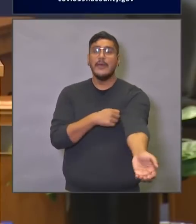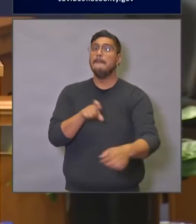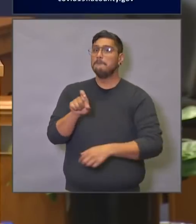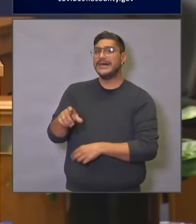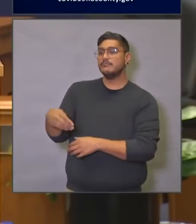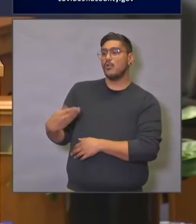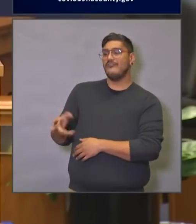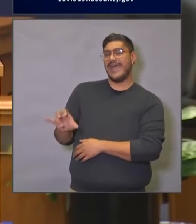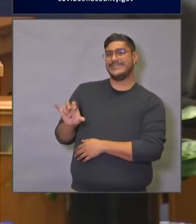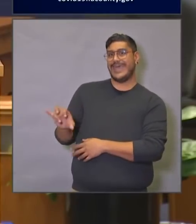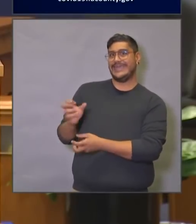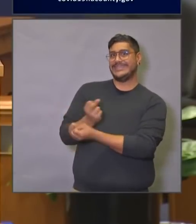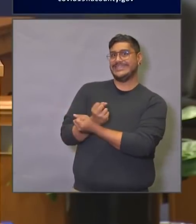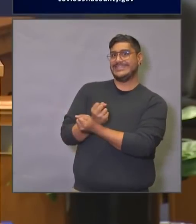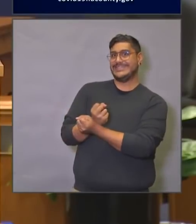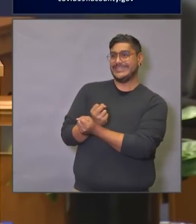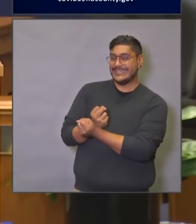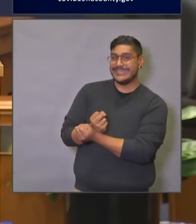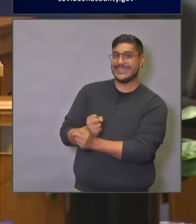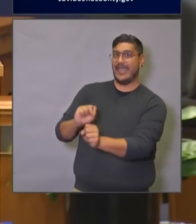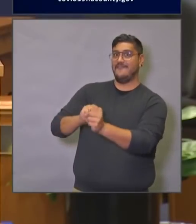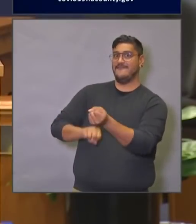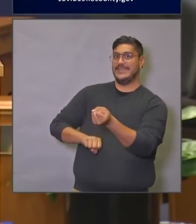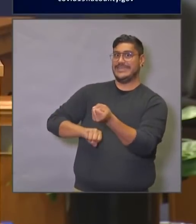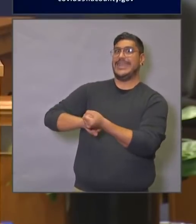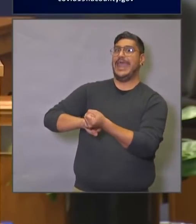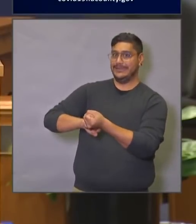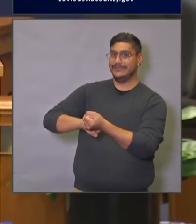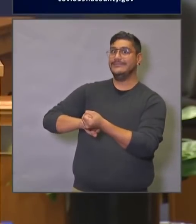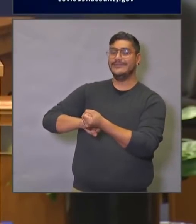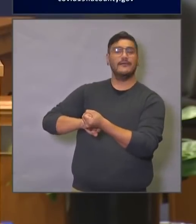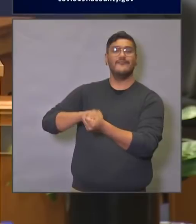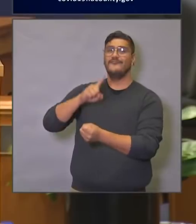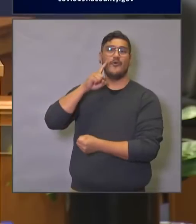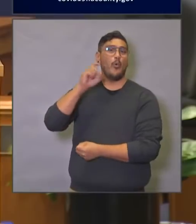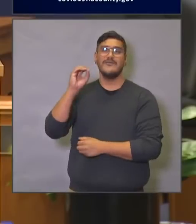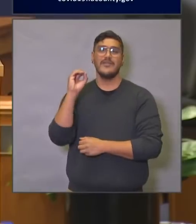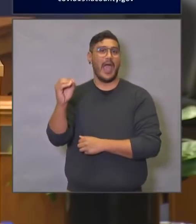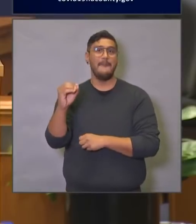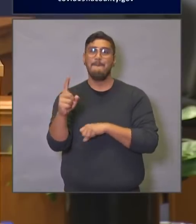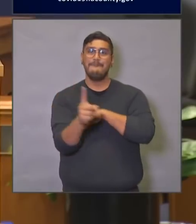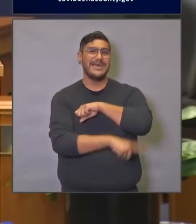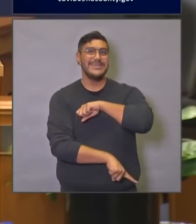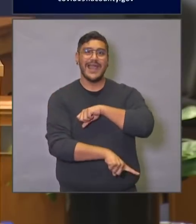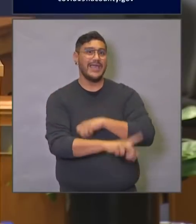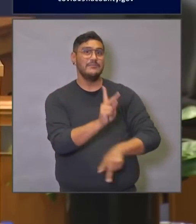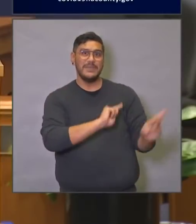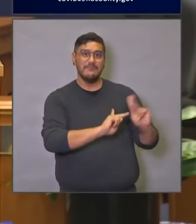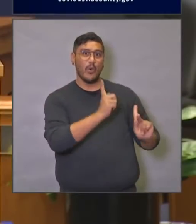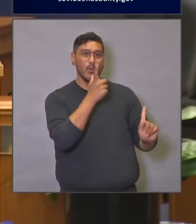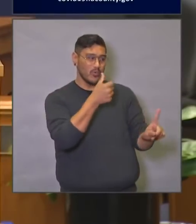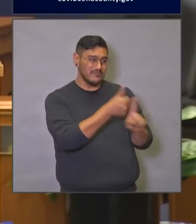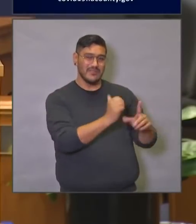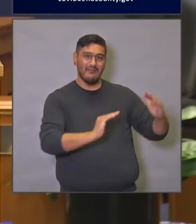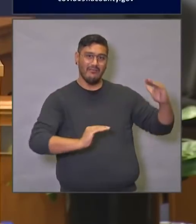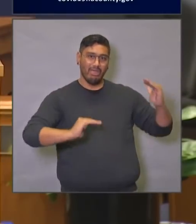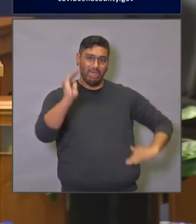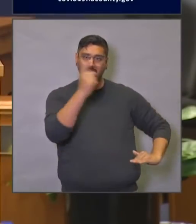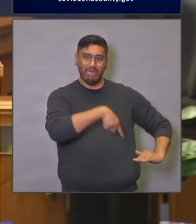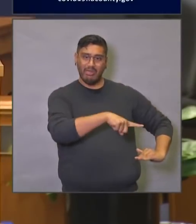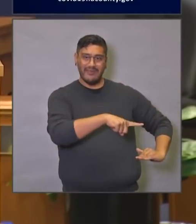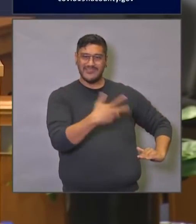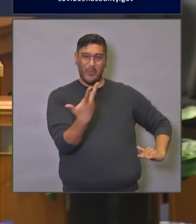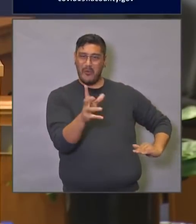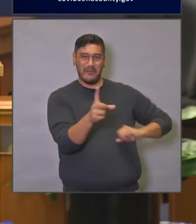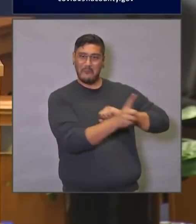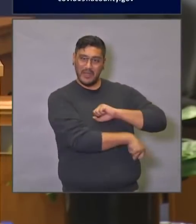safety net so that, in fact, this doesn't really penalize, as you noted, those hardest hit, but instead is really meant to